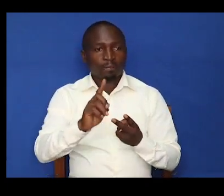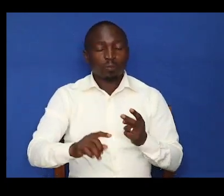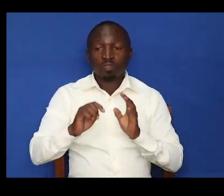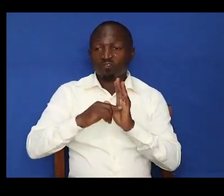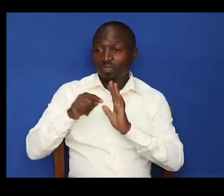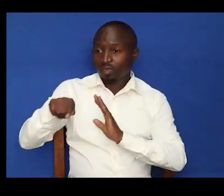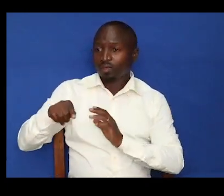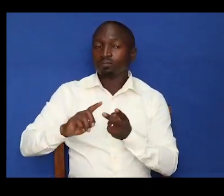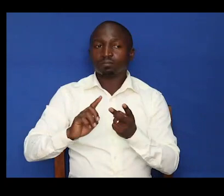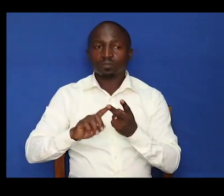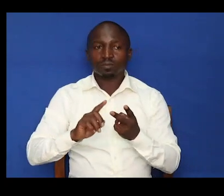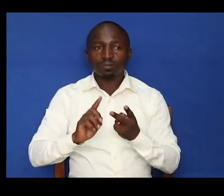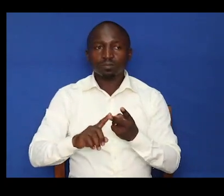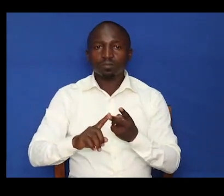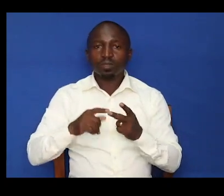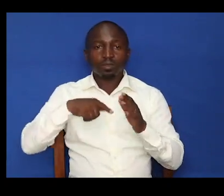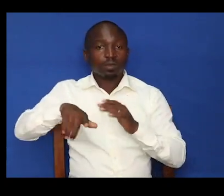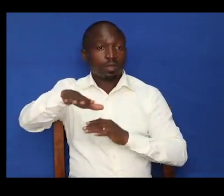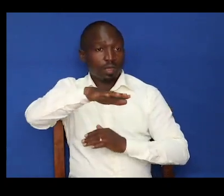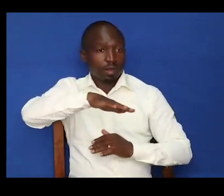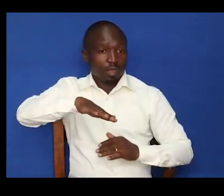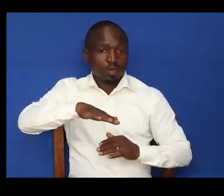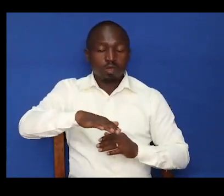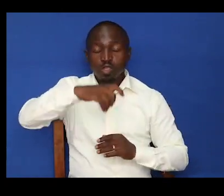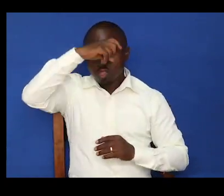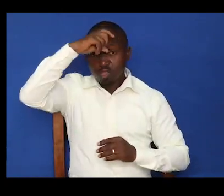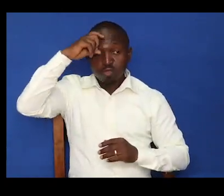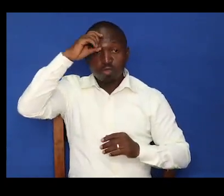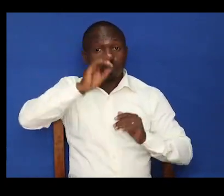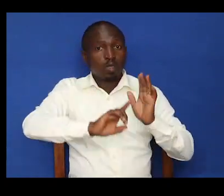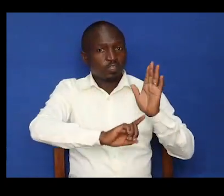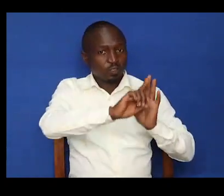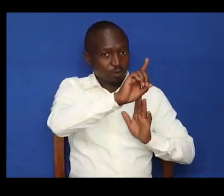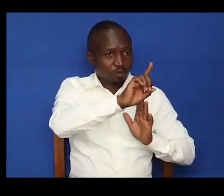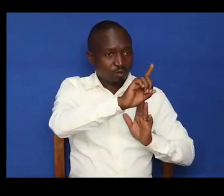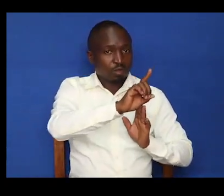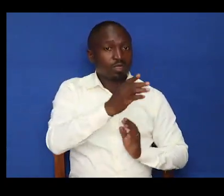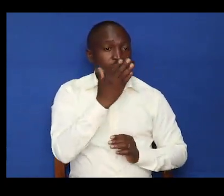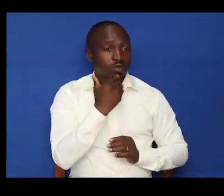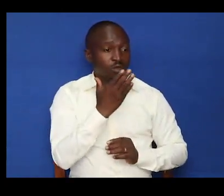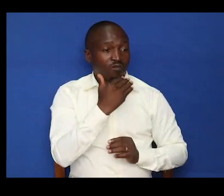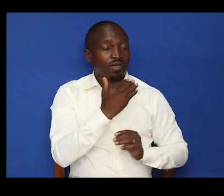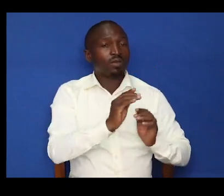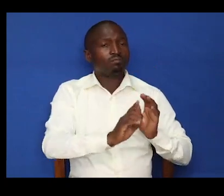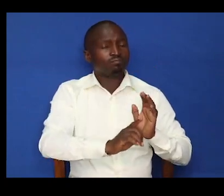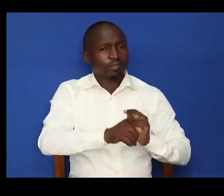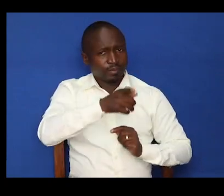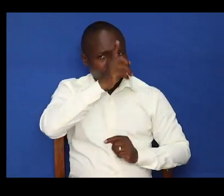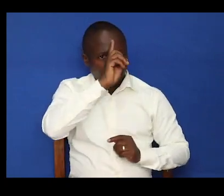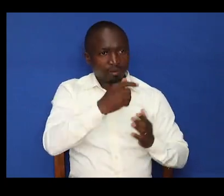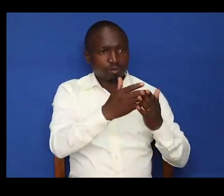this factor, understanding, in regions of high temperature, salinity high enough because